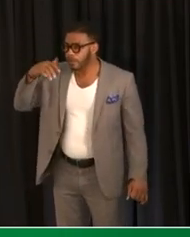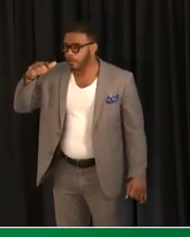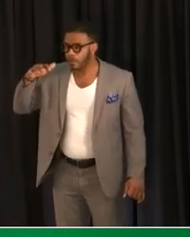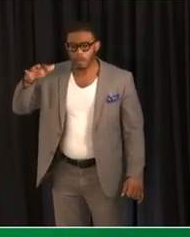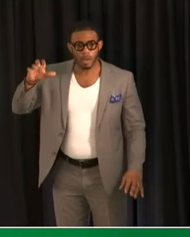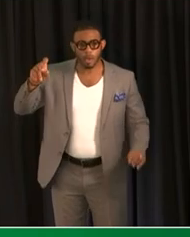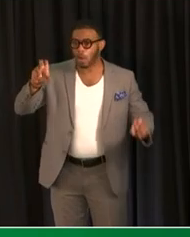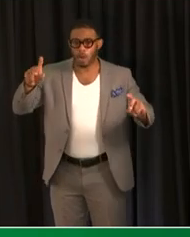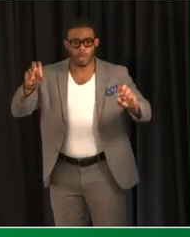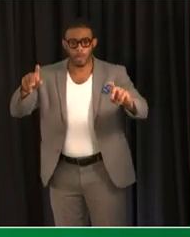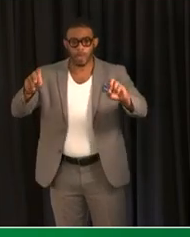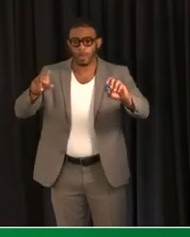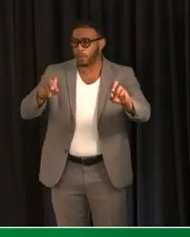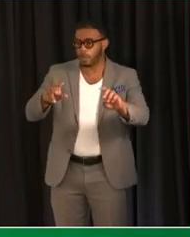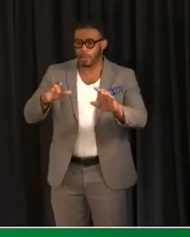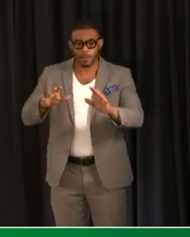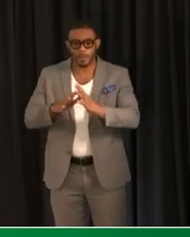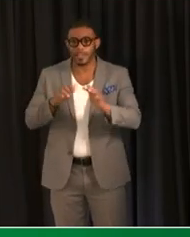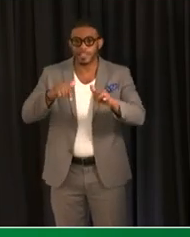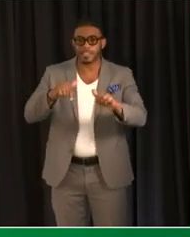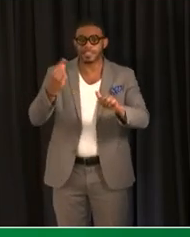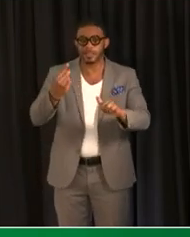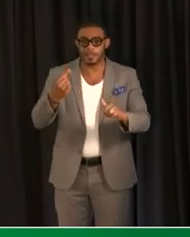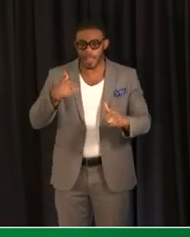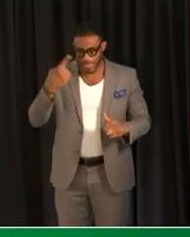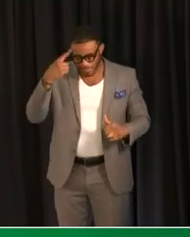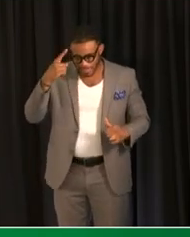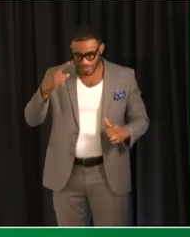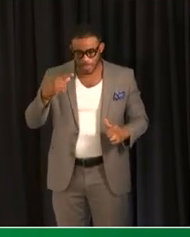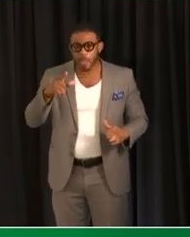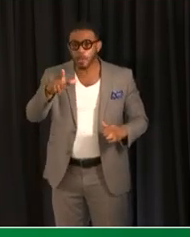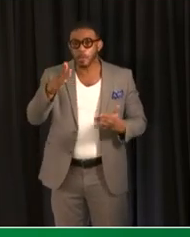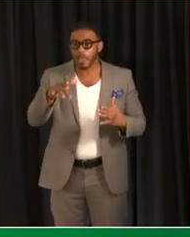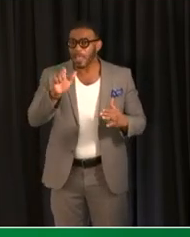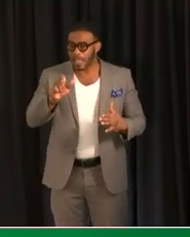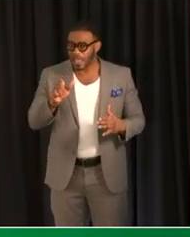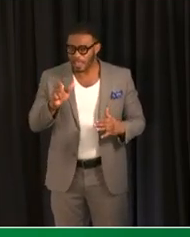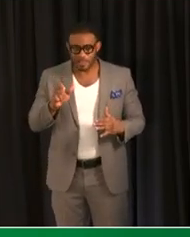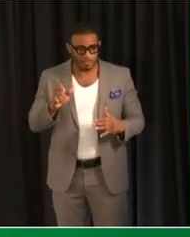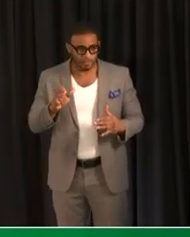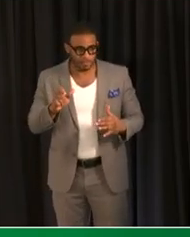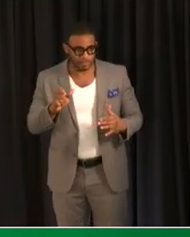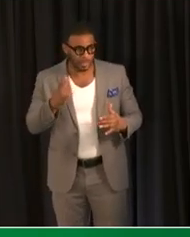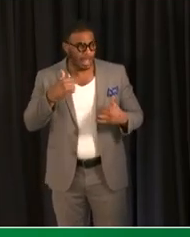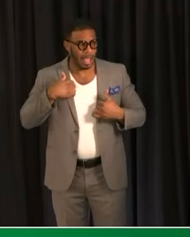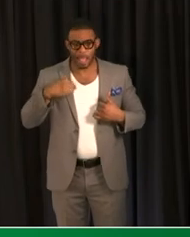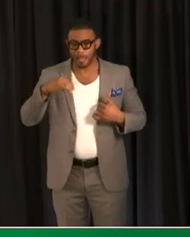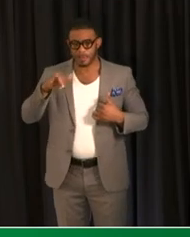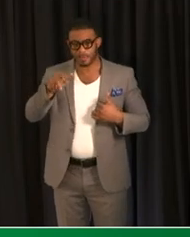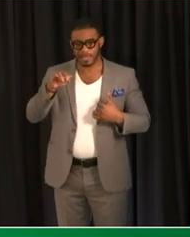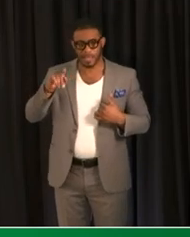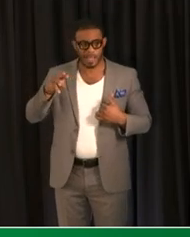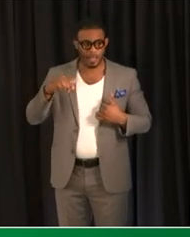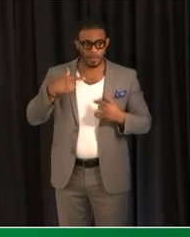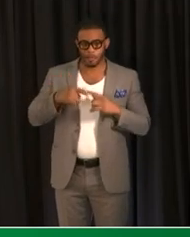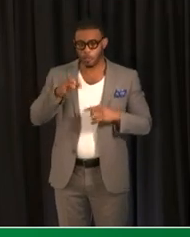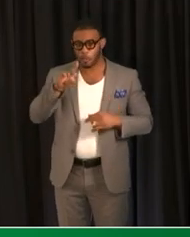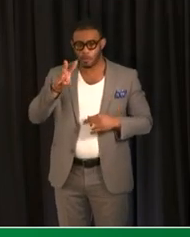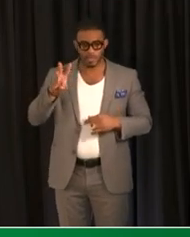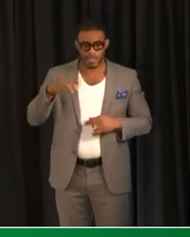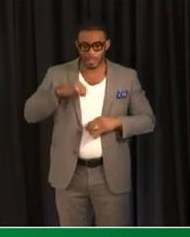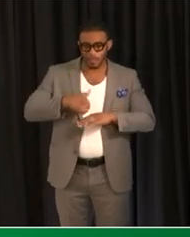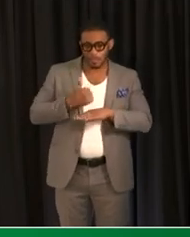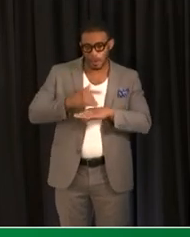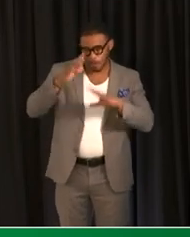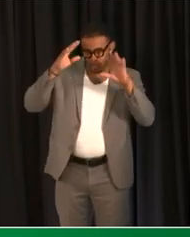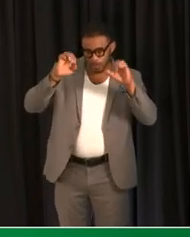you? Okay. All right. So this is something that I think that you all may have to table. I'm Jan Adams. I'm from Ward 6, and